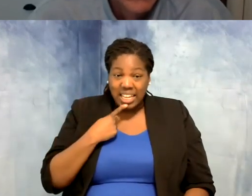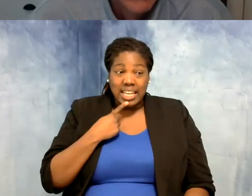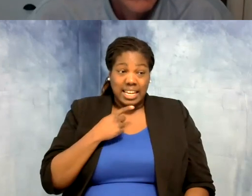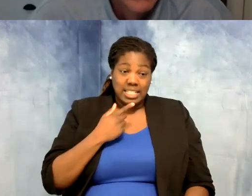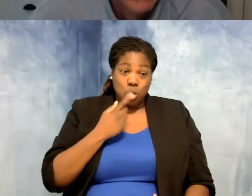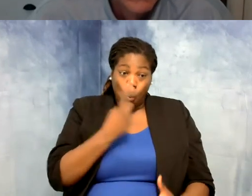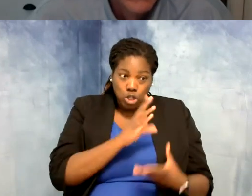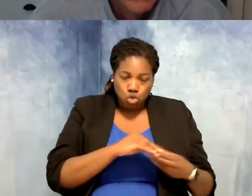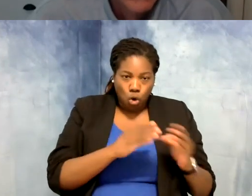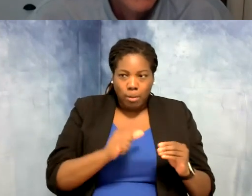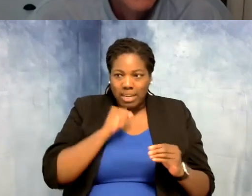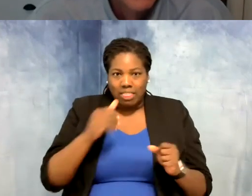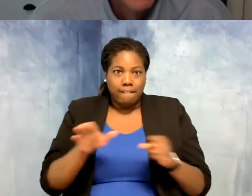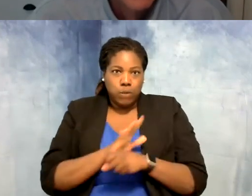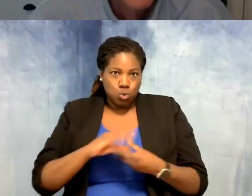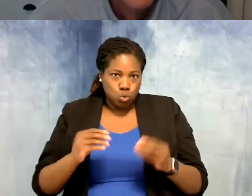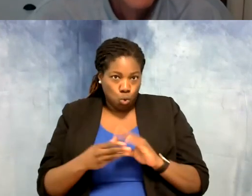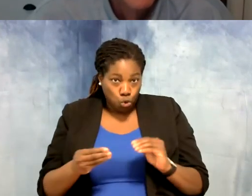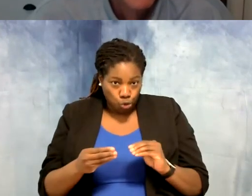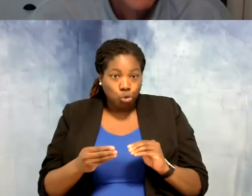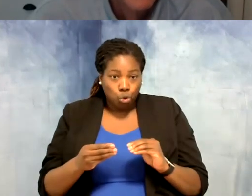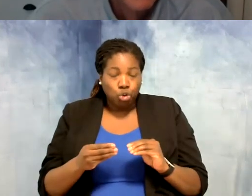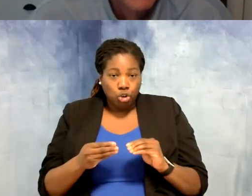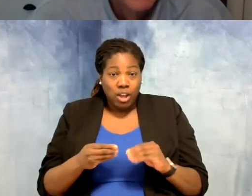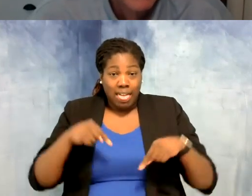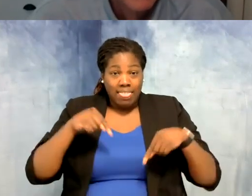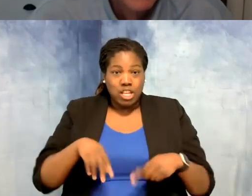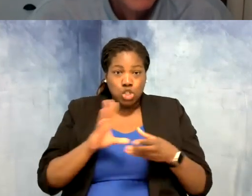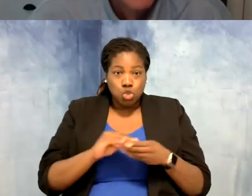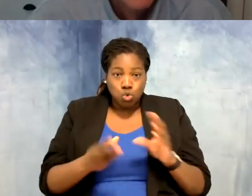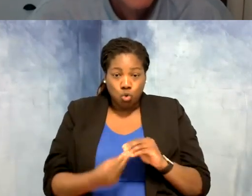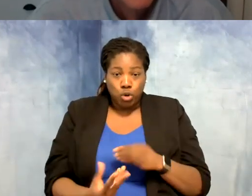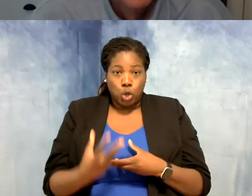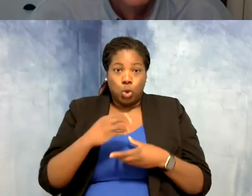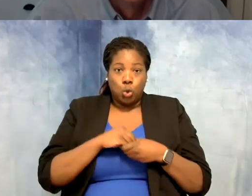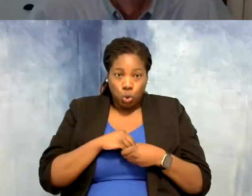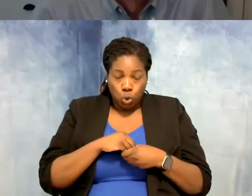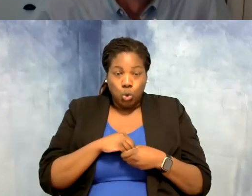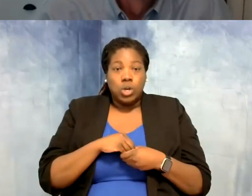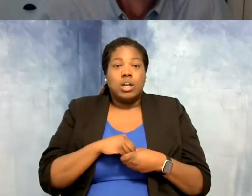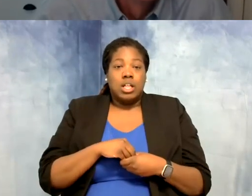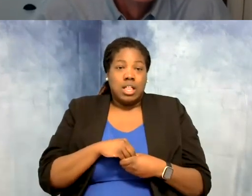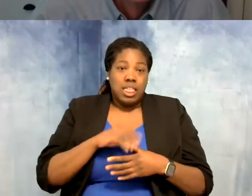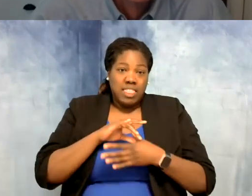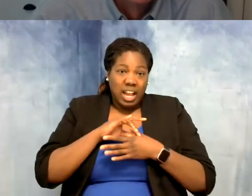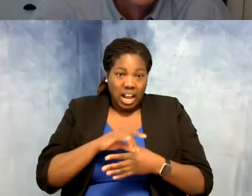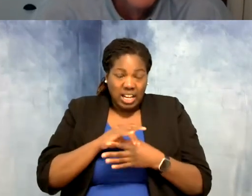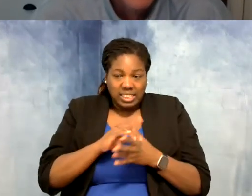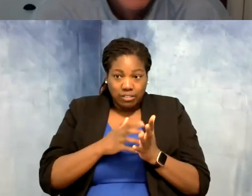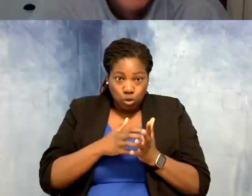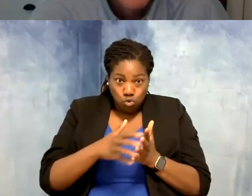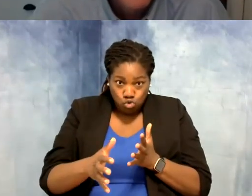story. This story is what is contained within the content of that